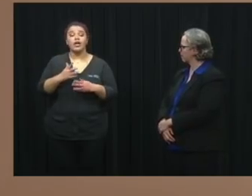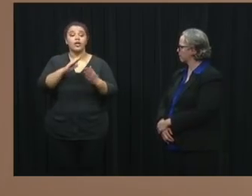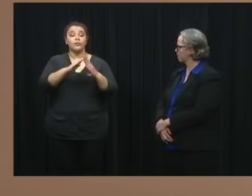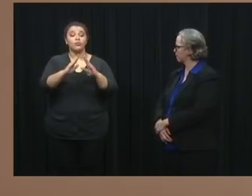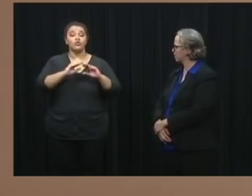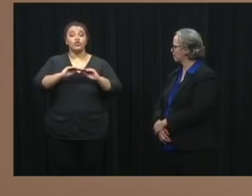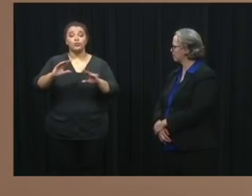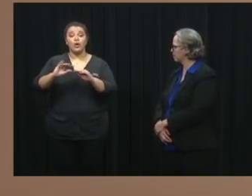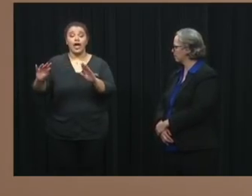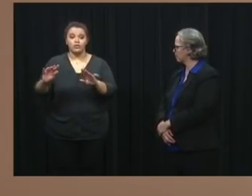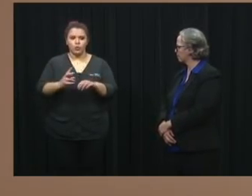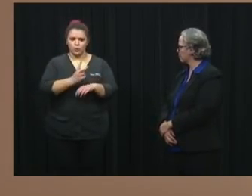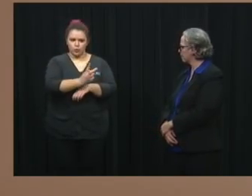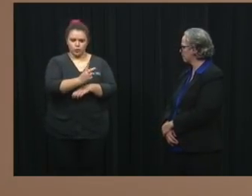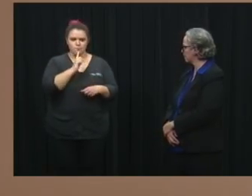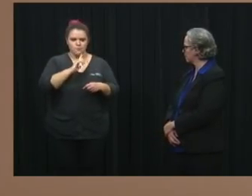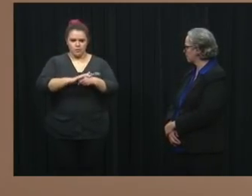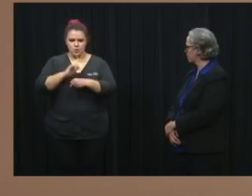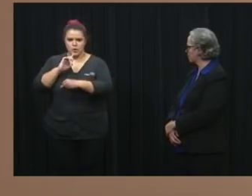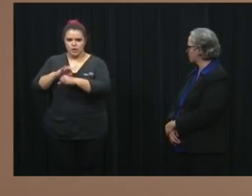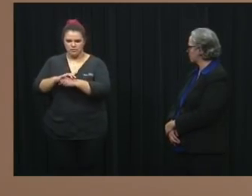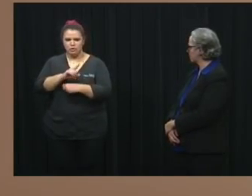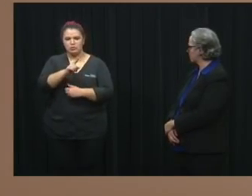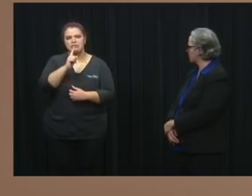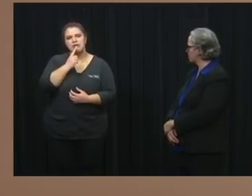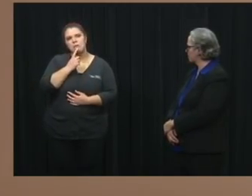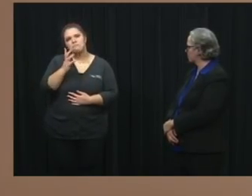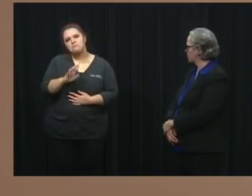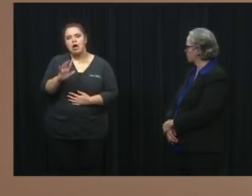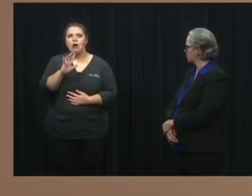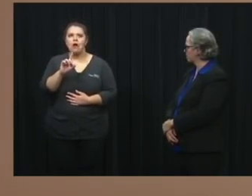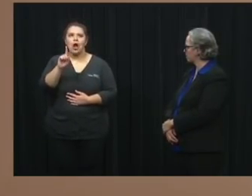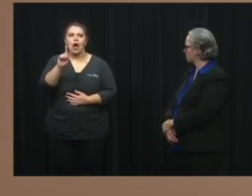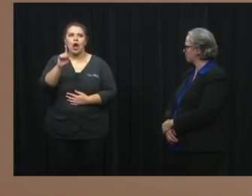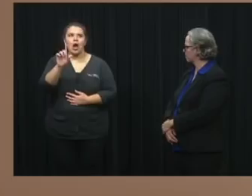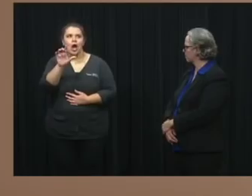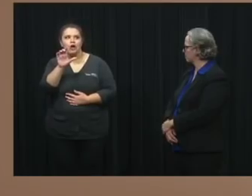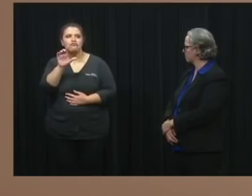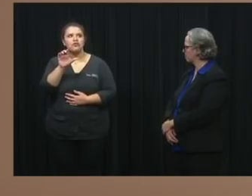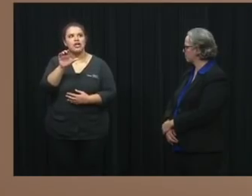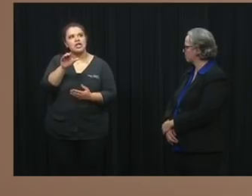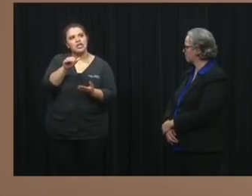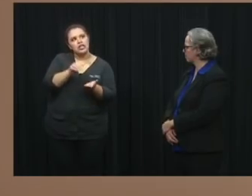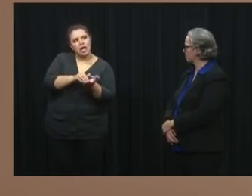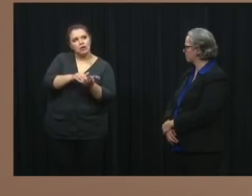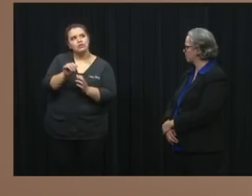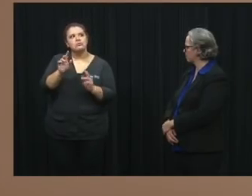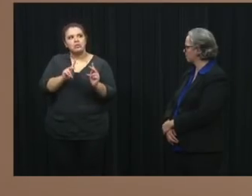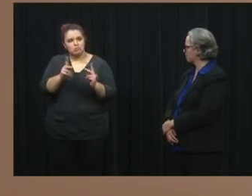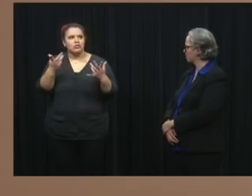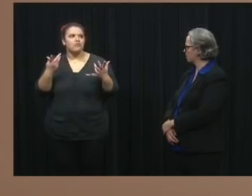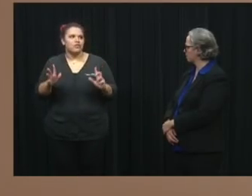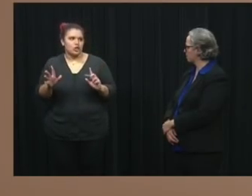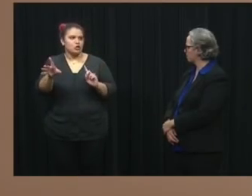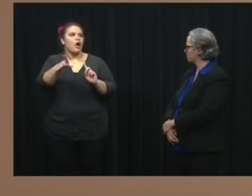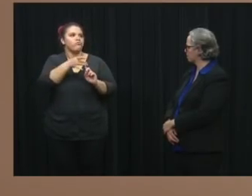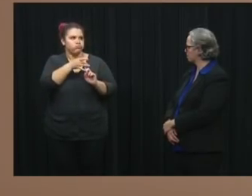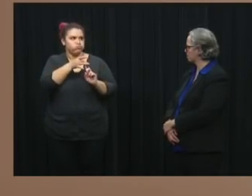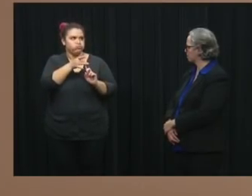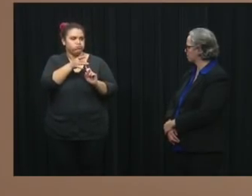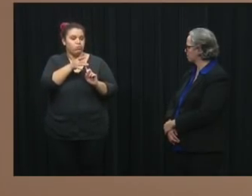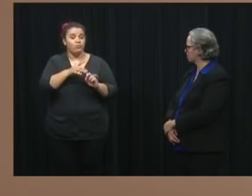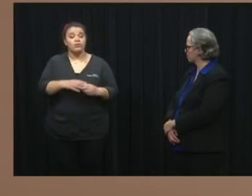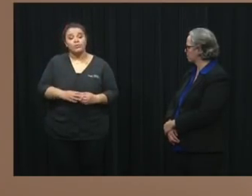had estimated maybe around 100,000 Ohioans had COVID-19. Today, with a